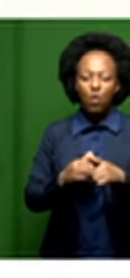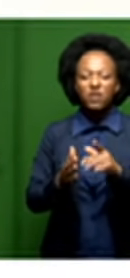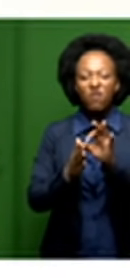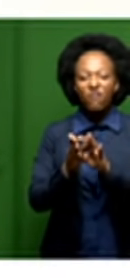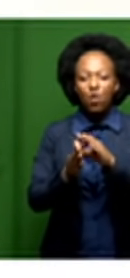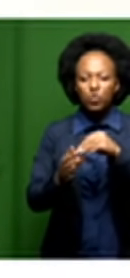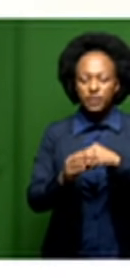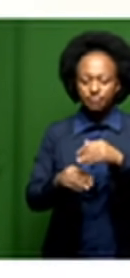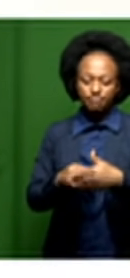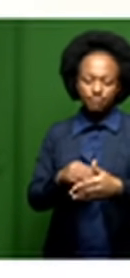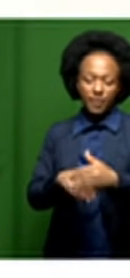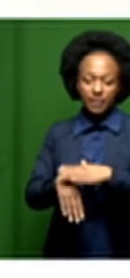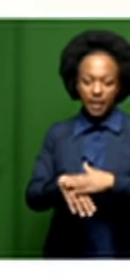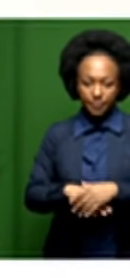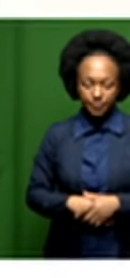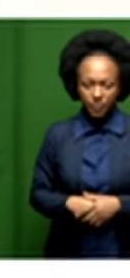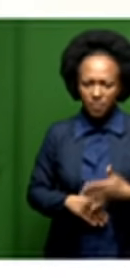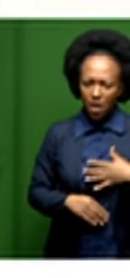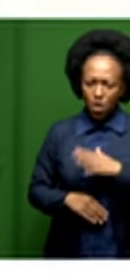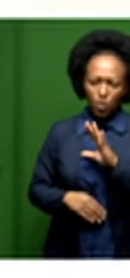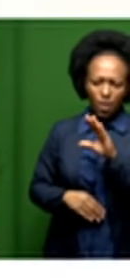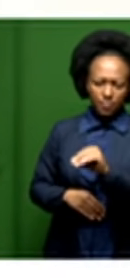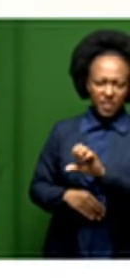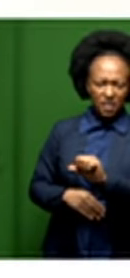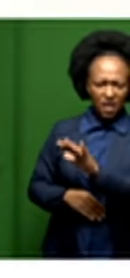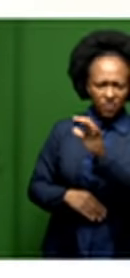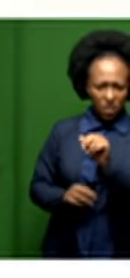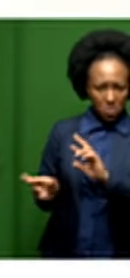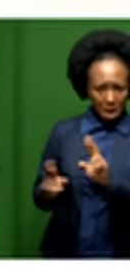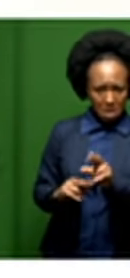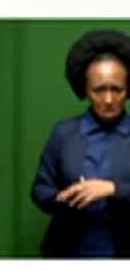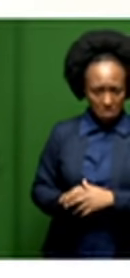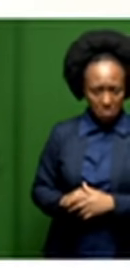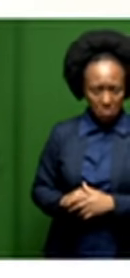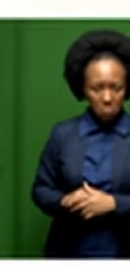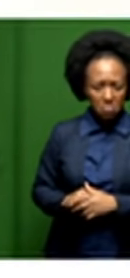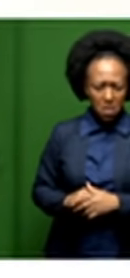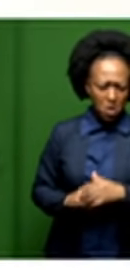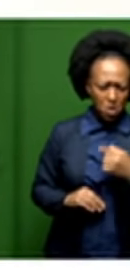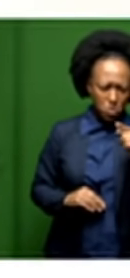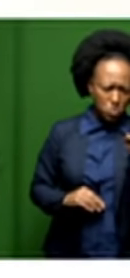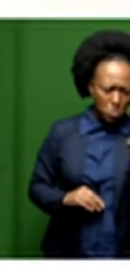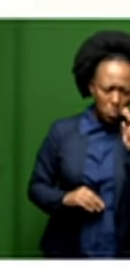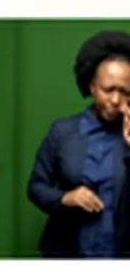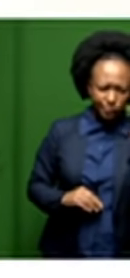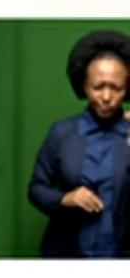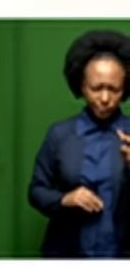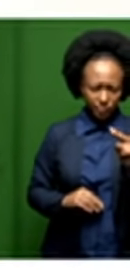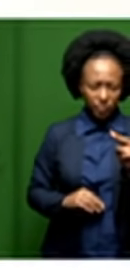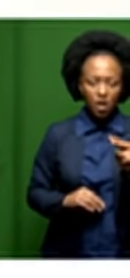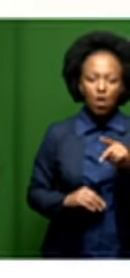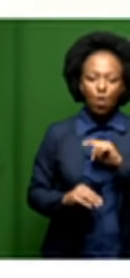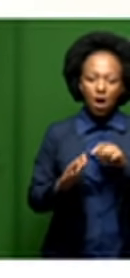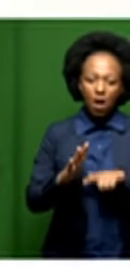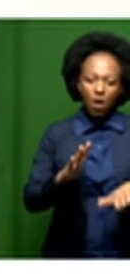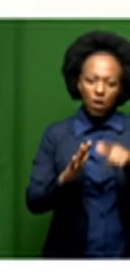elections. I want to ask you, are South Africans ready to vote this year? What do you predict in terms of turnout? We do know that local